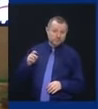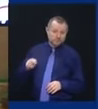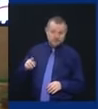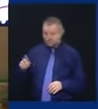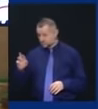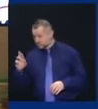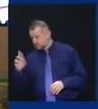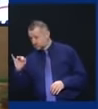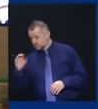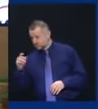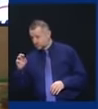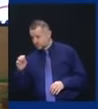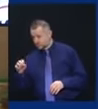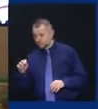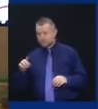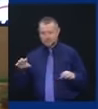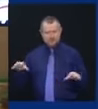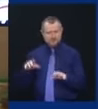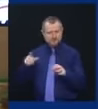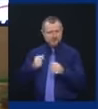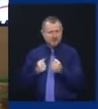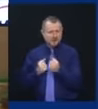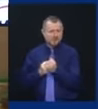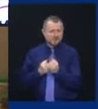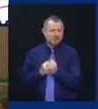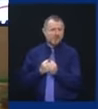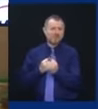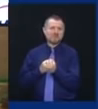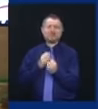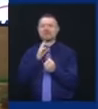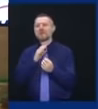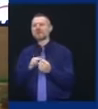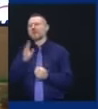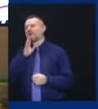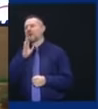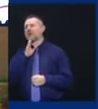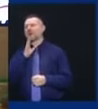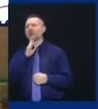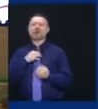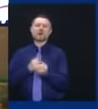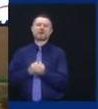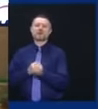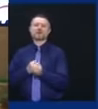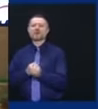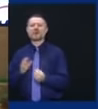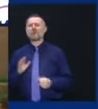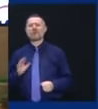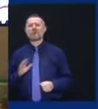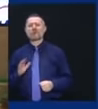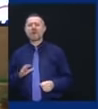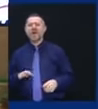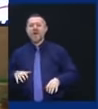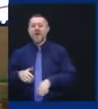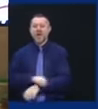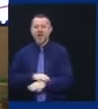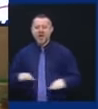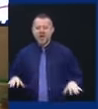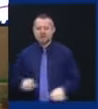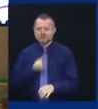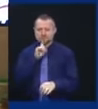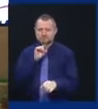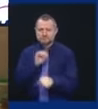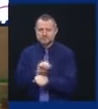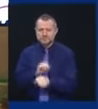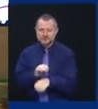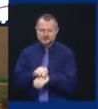action. It's not advocacy for the sake of advocacy. It's not words for the sake of words. It's making a difference in